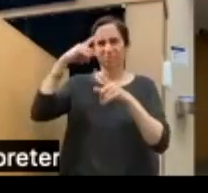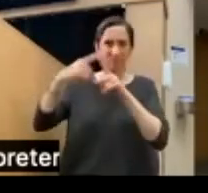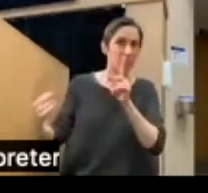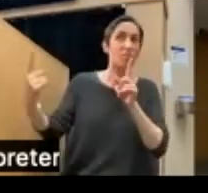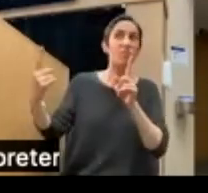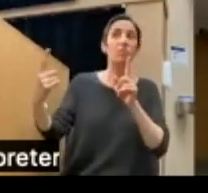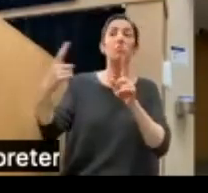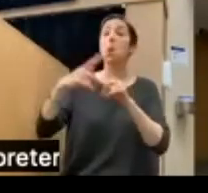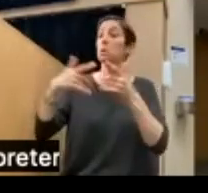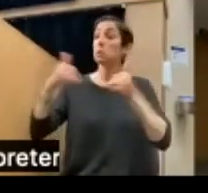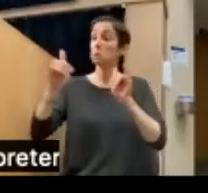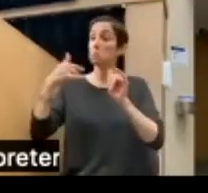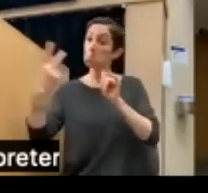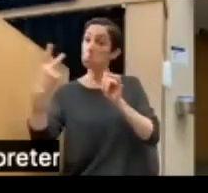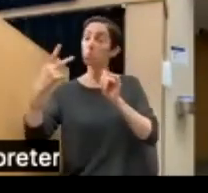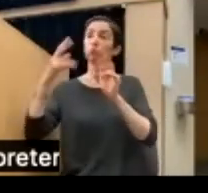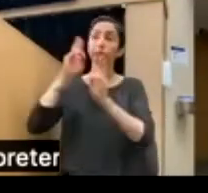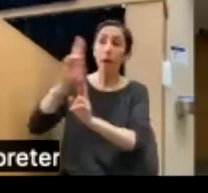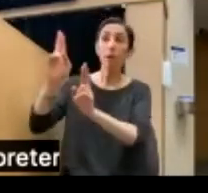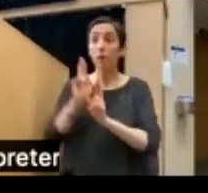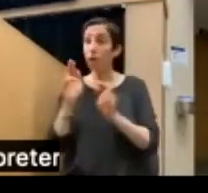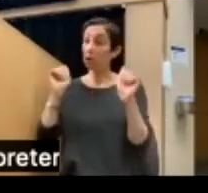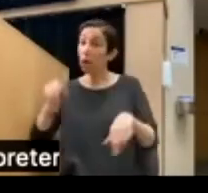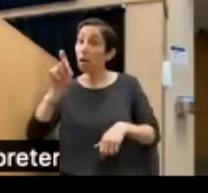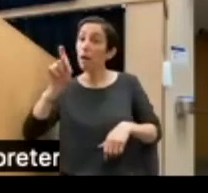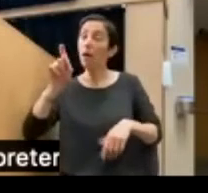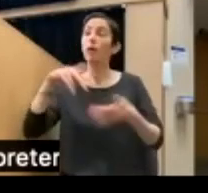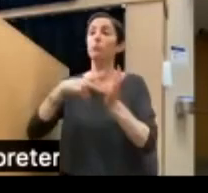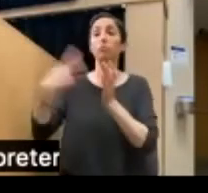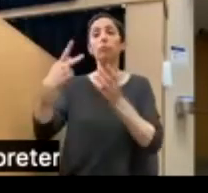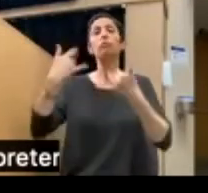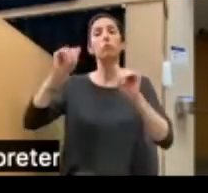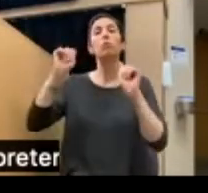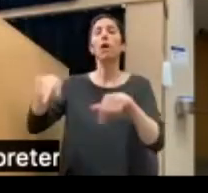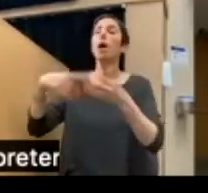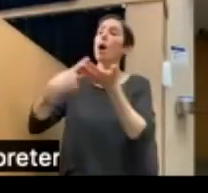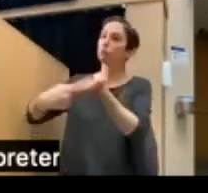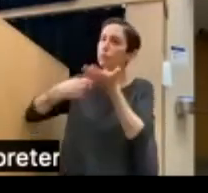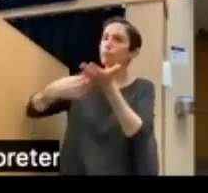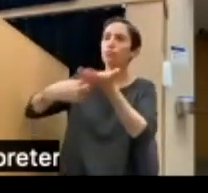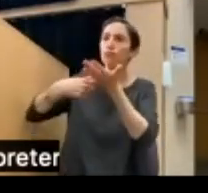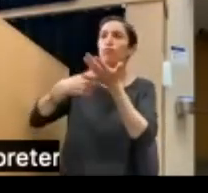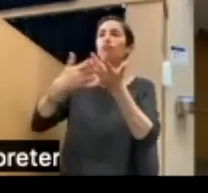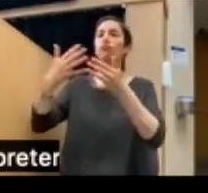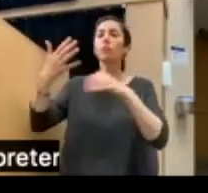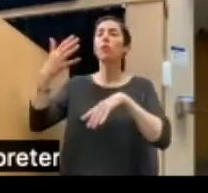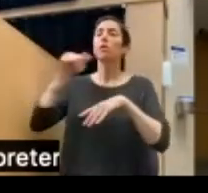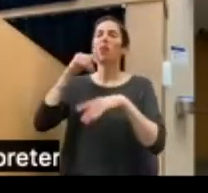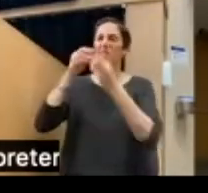dignity and actually be able to have discussions in a way that's productive and fruitful? And we're